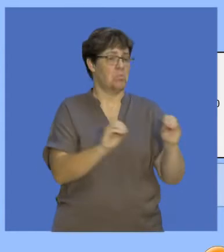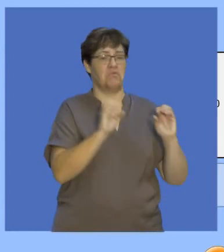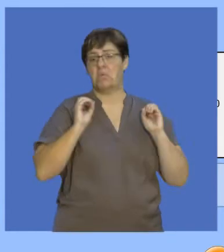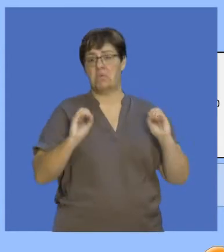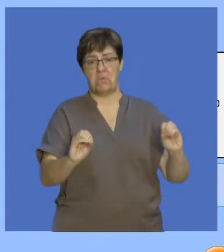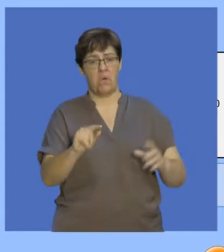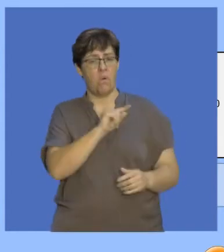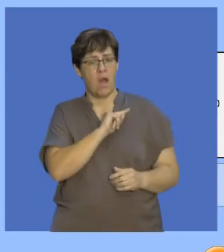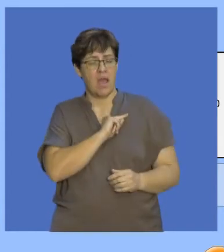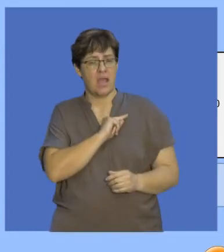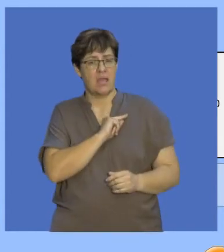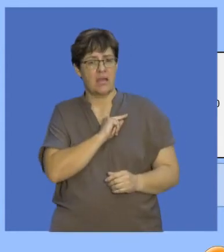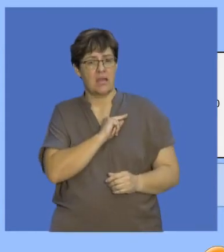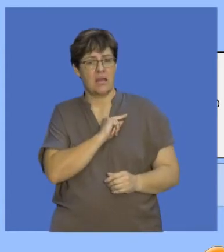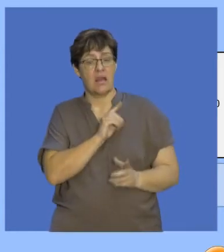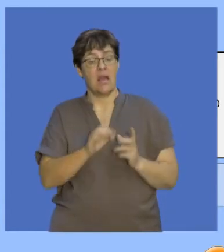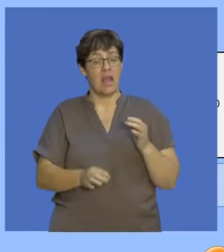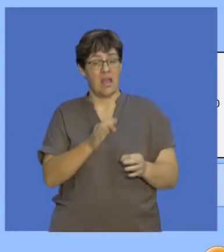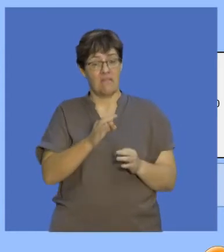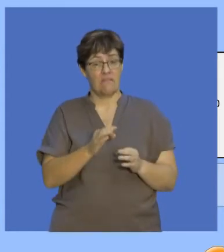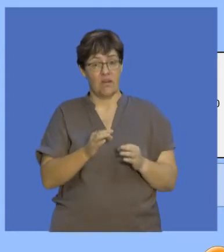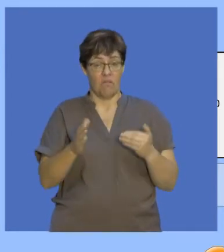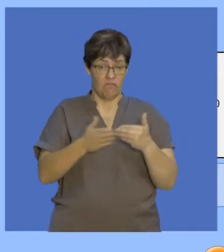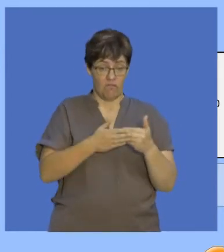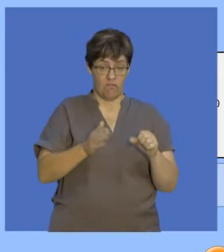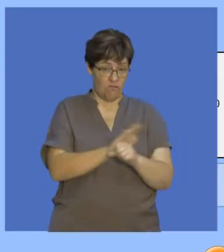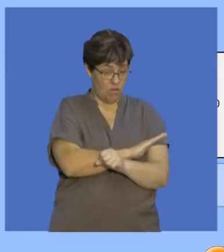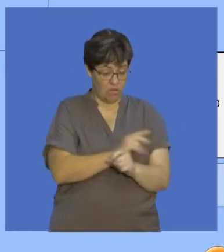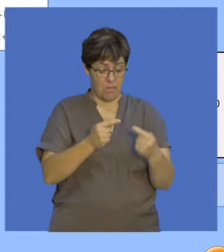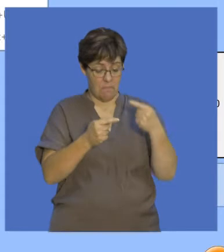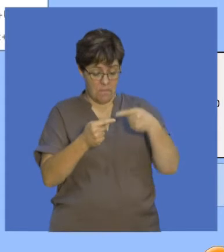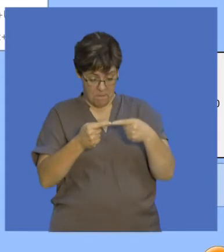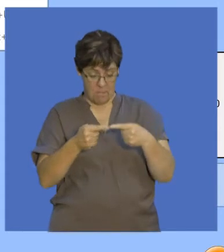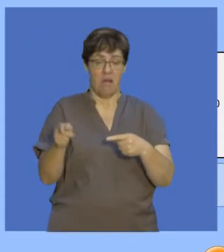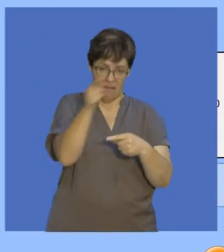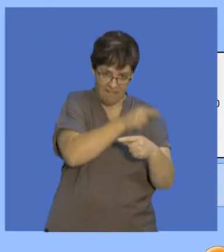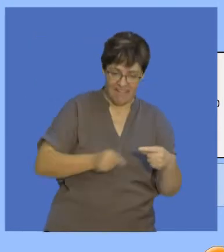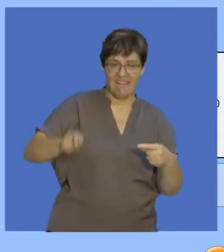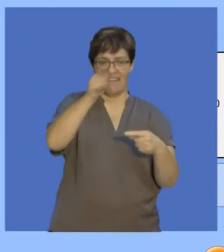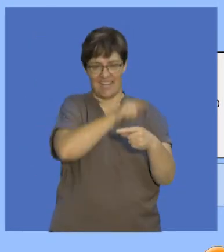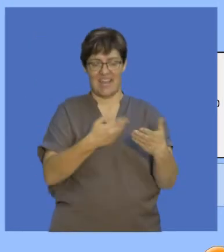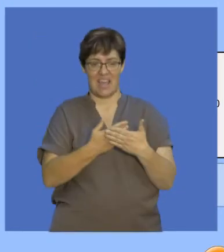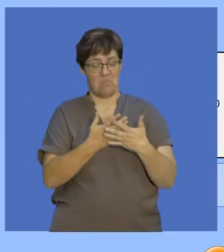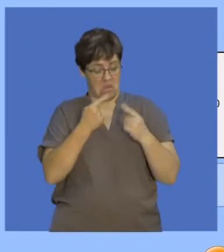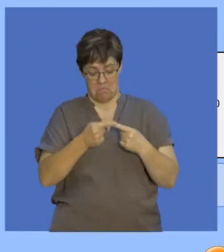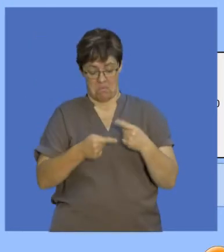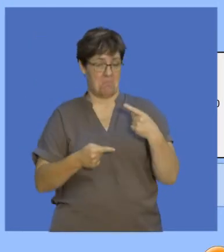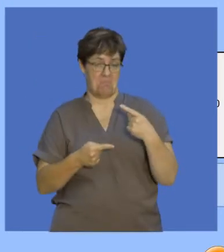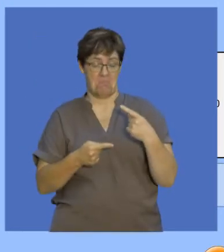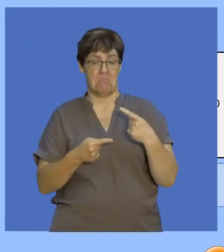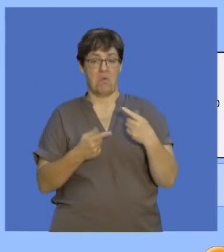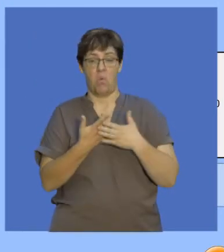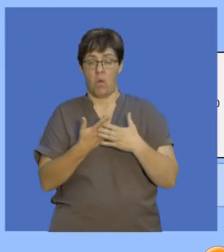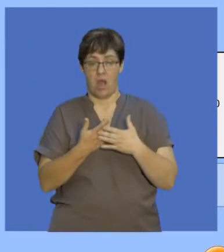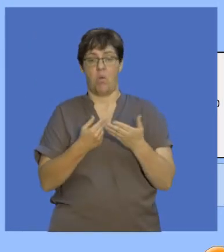are not moving. Why? Because charge can only move once the circuit is complete. Okay, as it stands, the circuit is